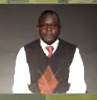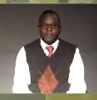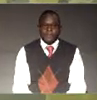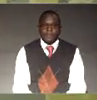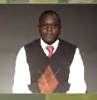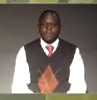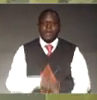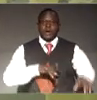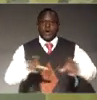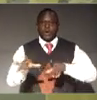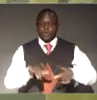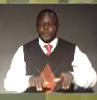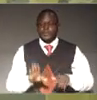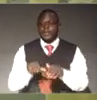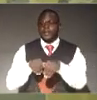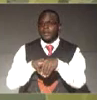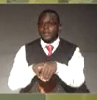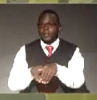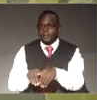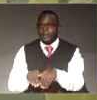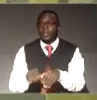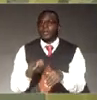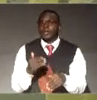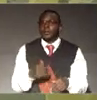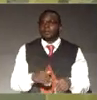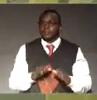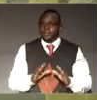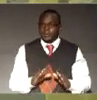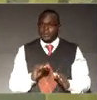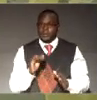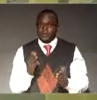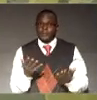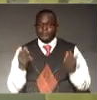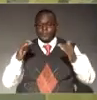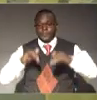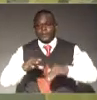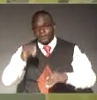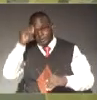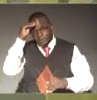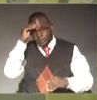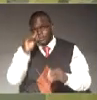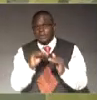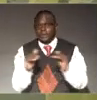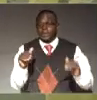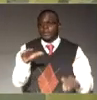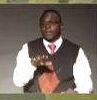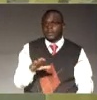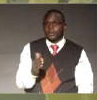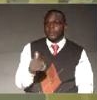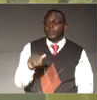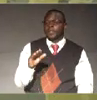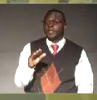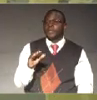Now, local leaders in Nakawa division have braced for addressing a decline in education levels in the area. Now, more than